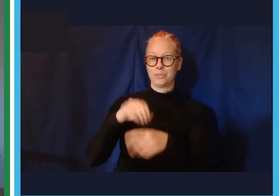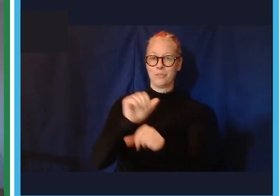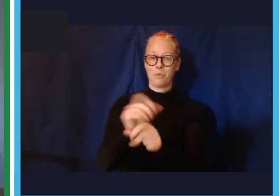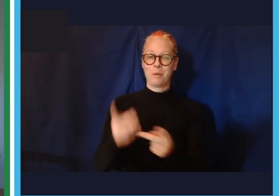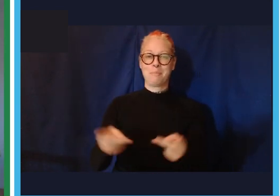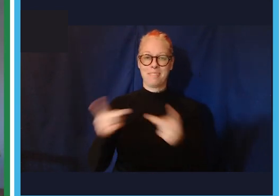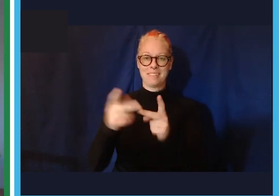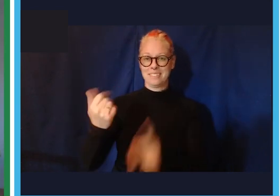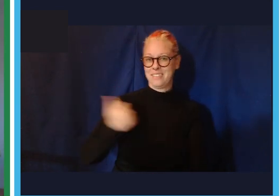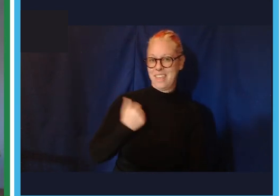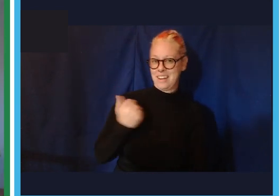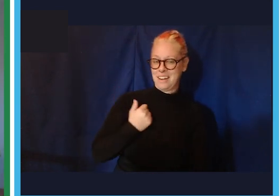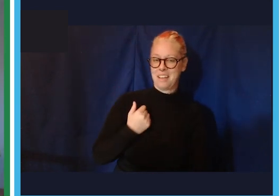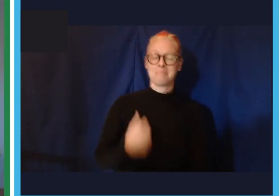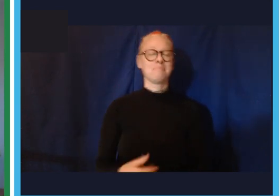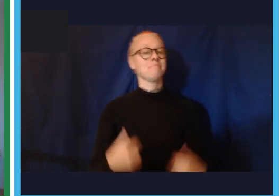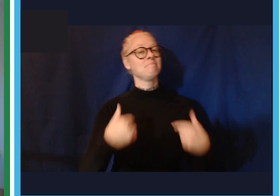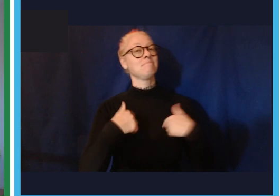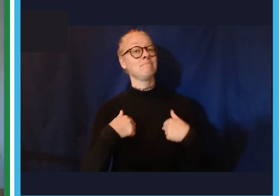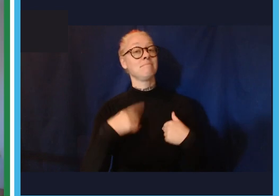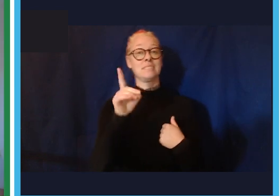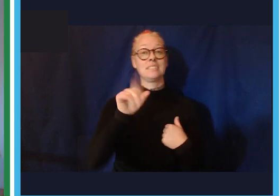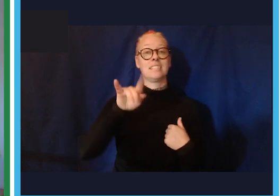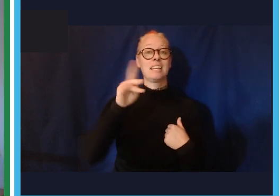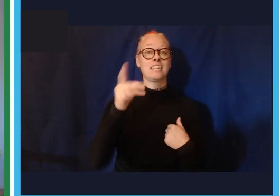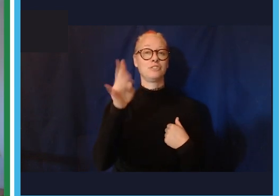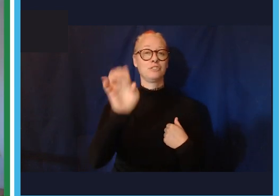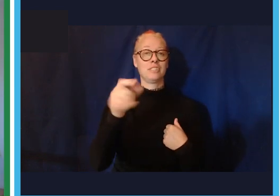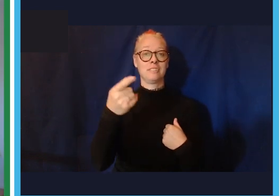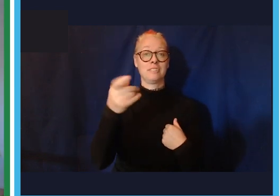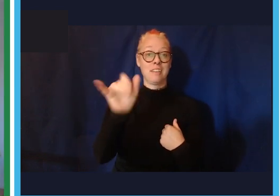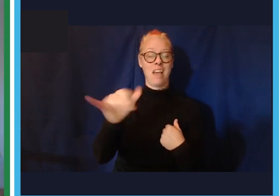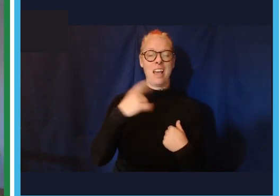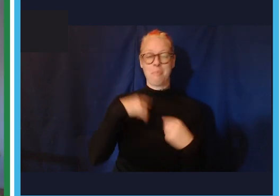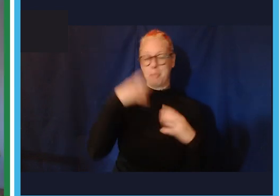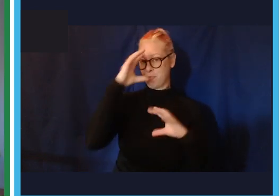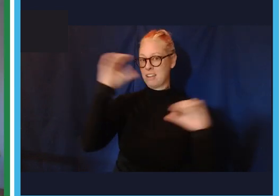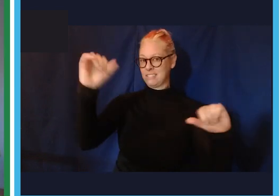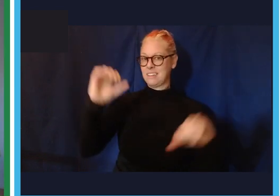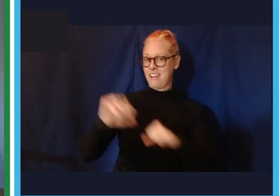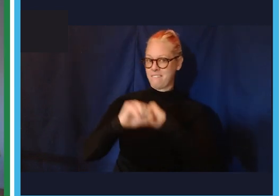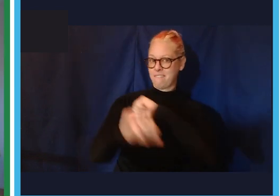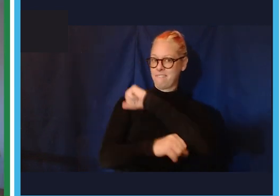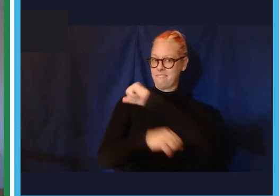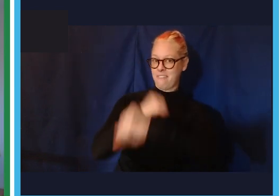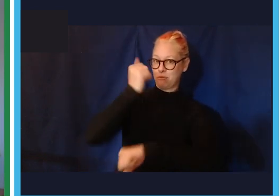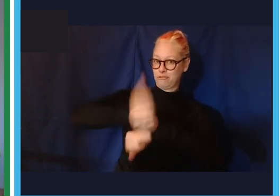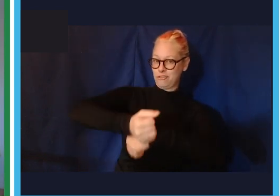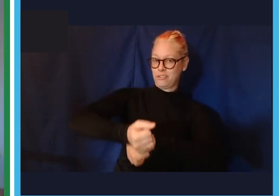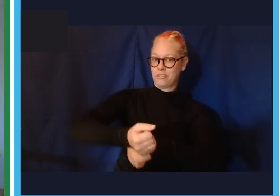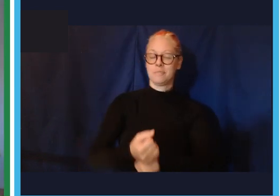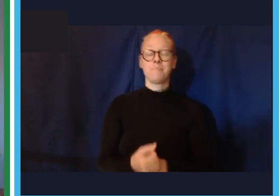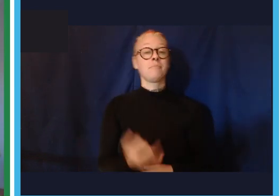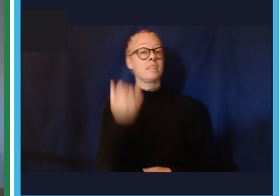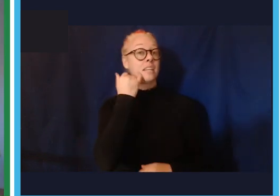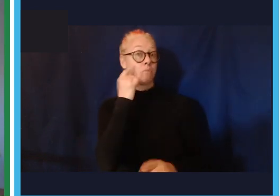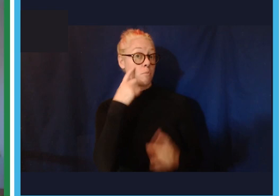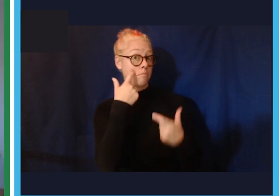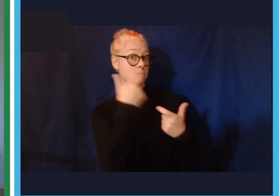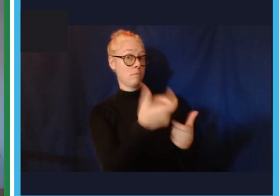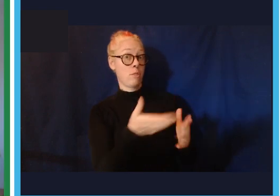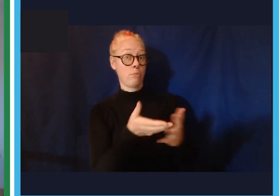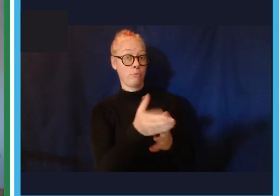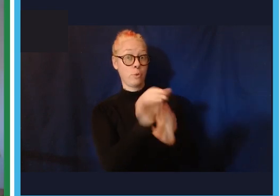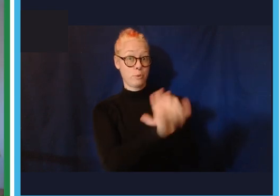Supply Council of Canada, or IWSCC for short. My name is Deidre Guy, and I'm the president and co-founder